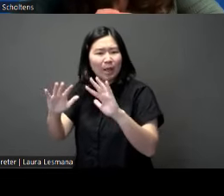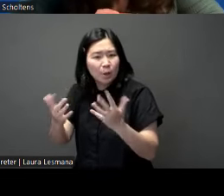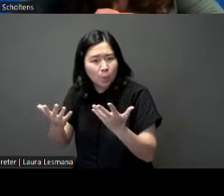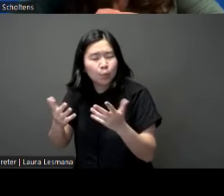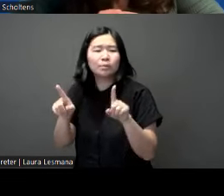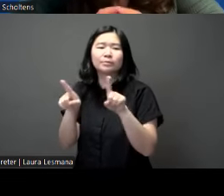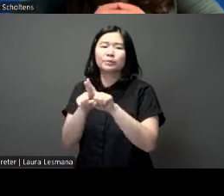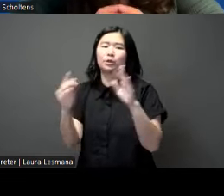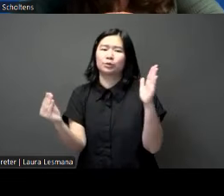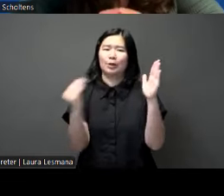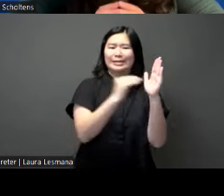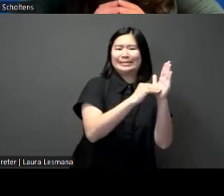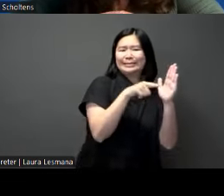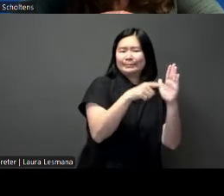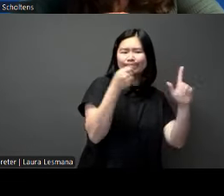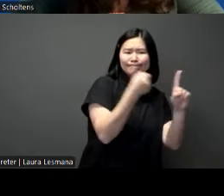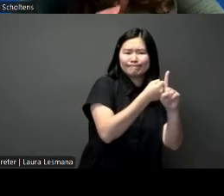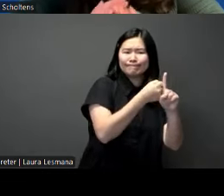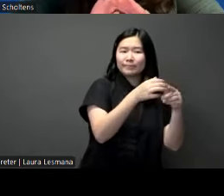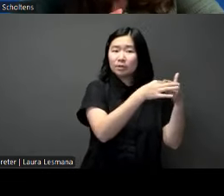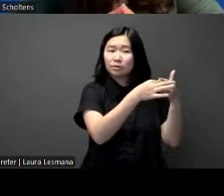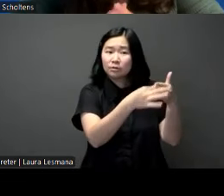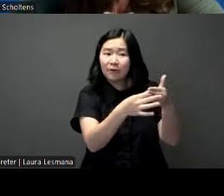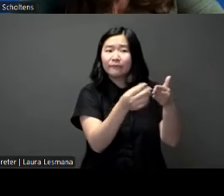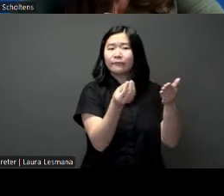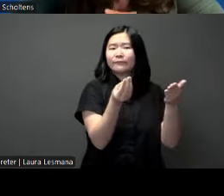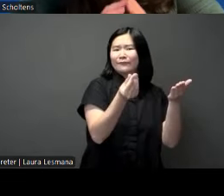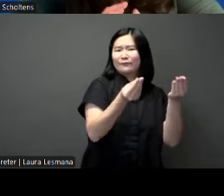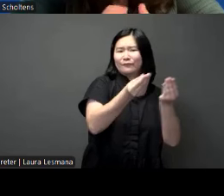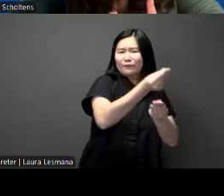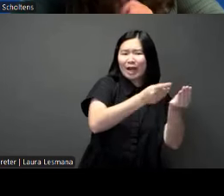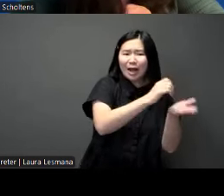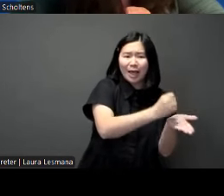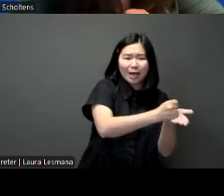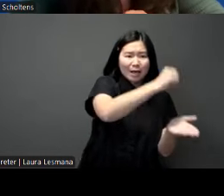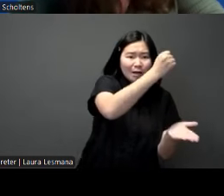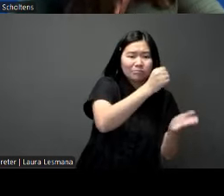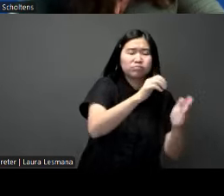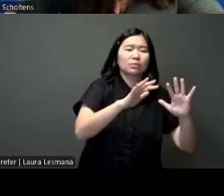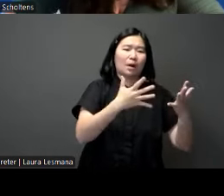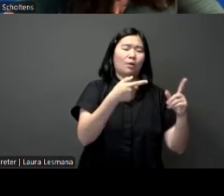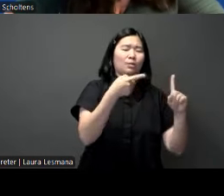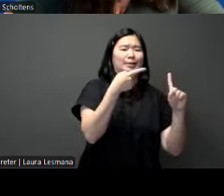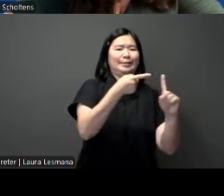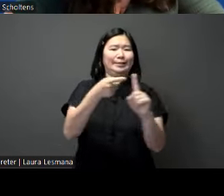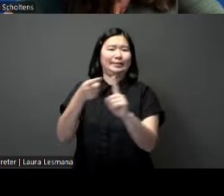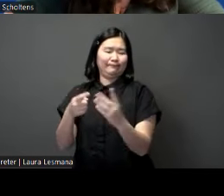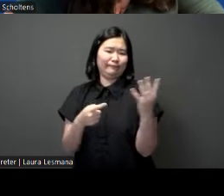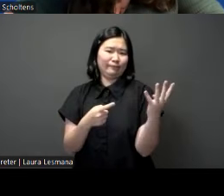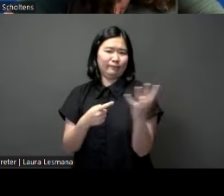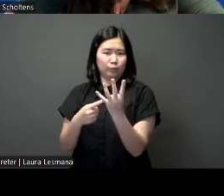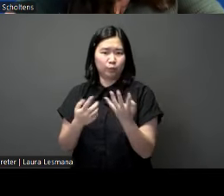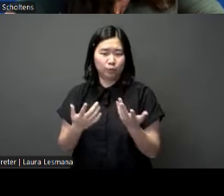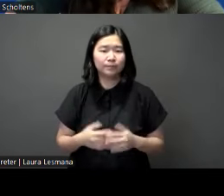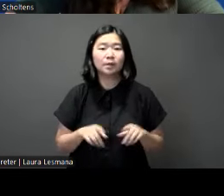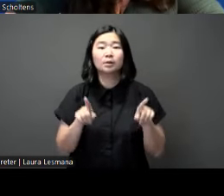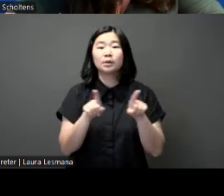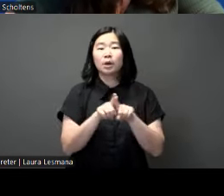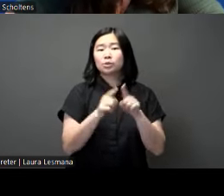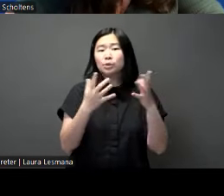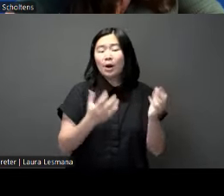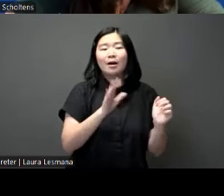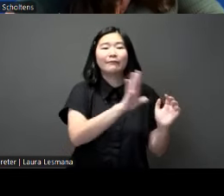programmatic action, featuring experiences across the region. Now, let's take a quick look at our agenda for today. First,